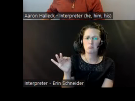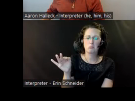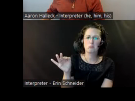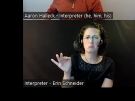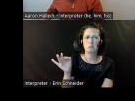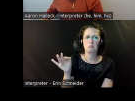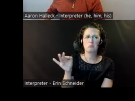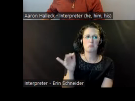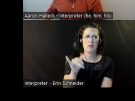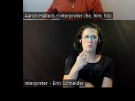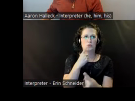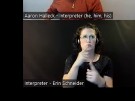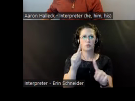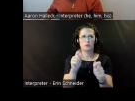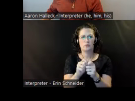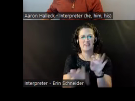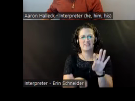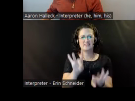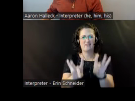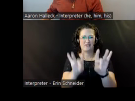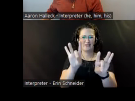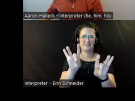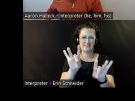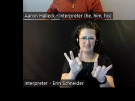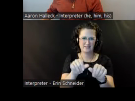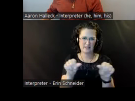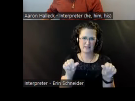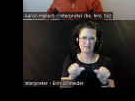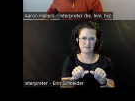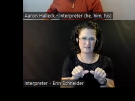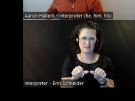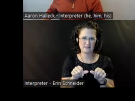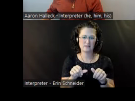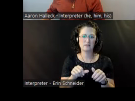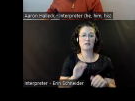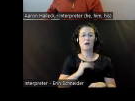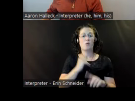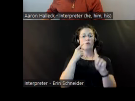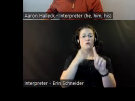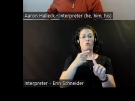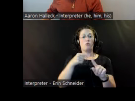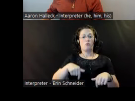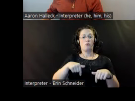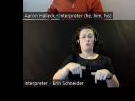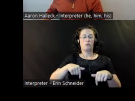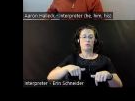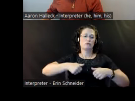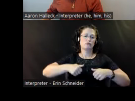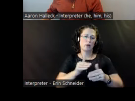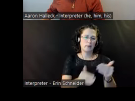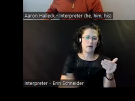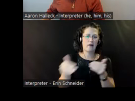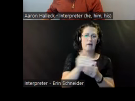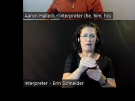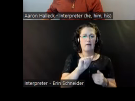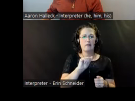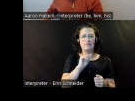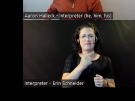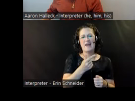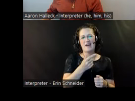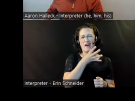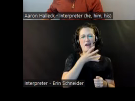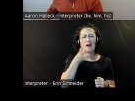in the discovery space. Our goal here at Purdue University is try to stay ahead of ag tech and digital agriculture